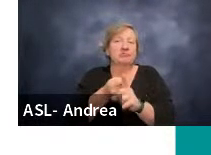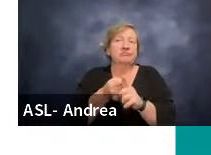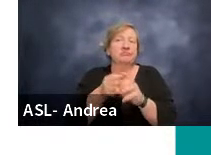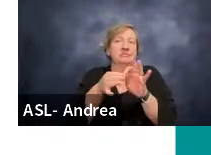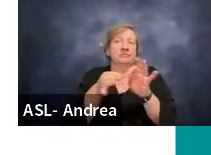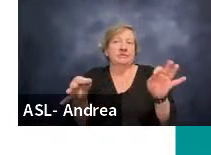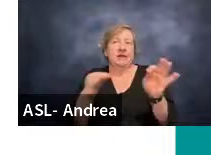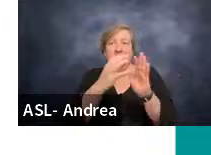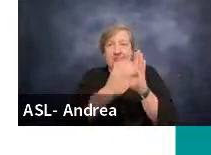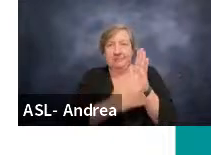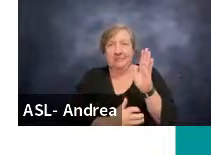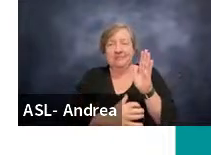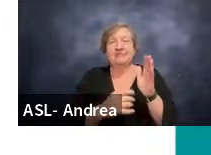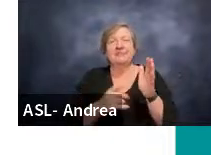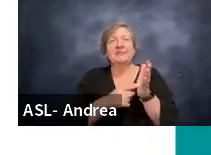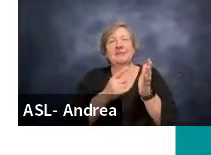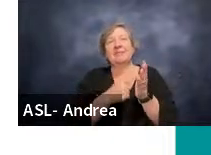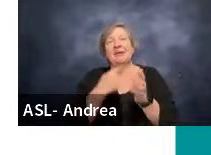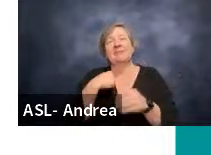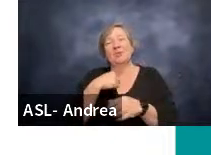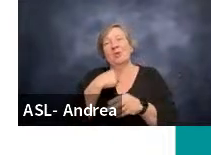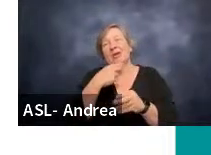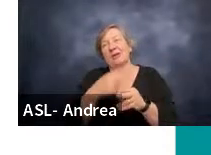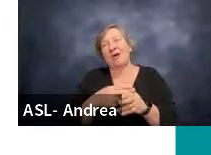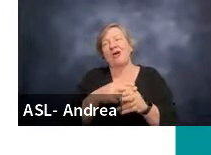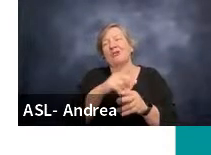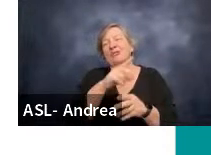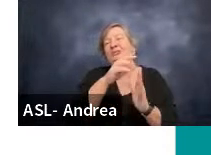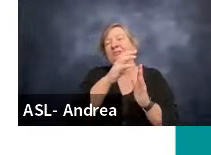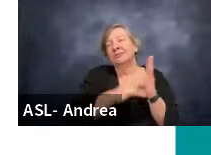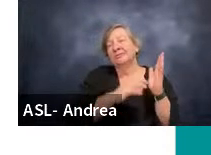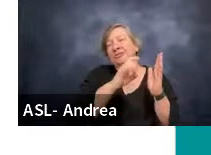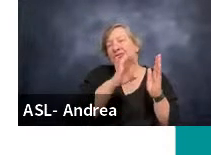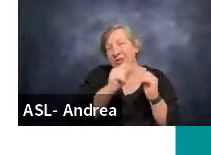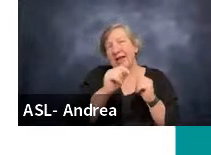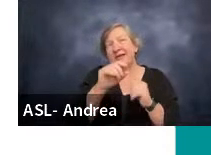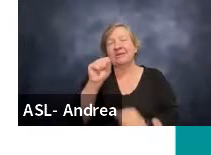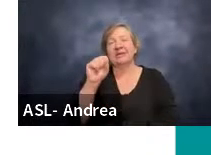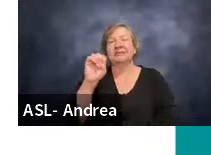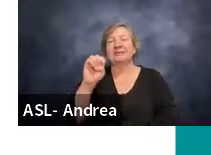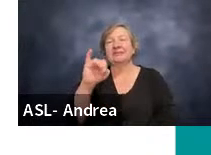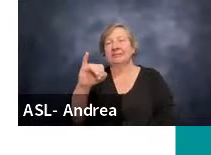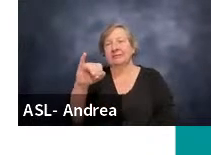or sometimes we shorten that to be called the draft SEIS.